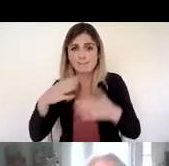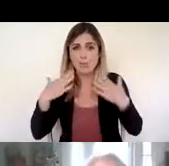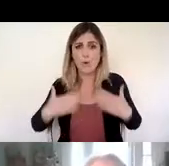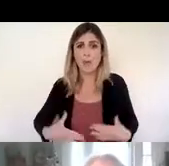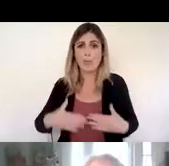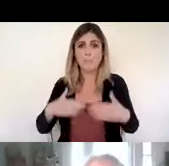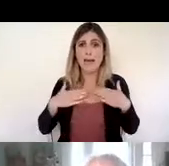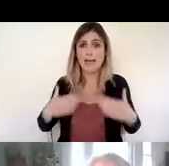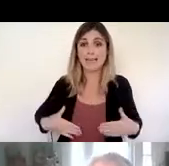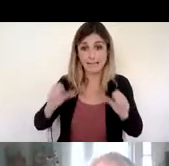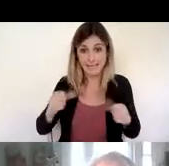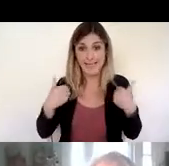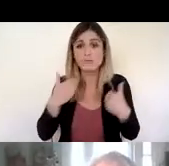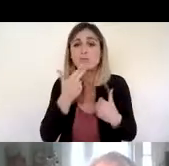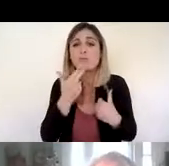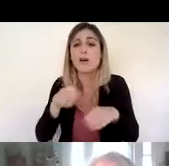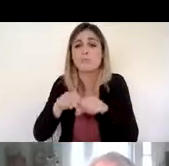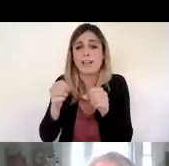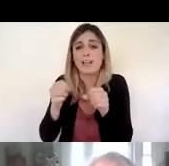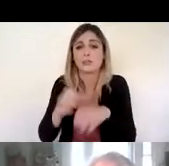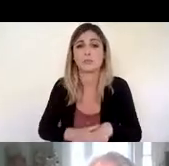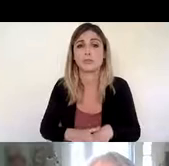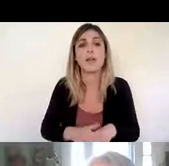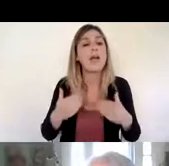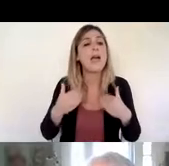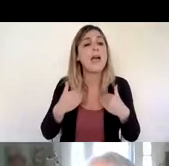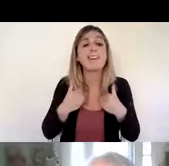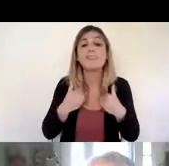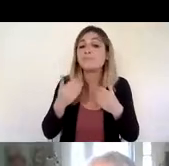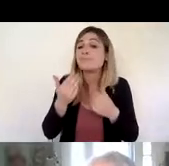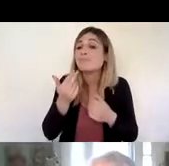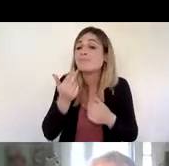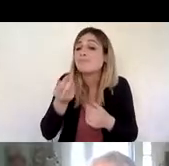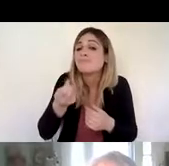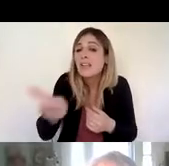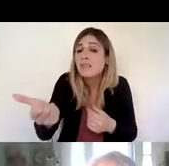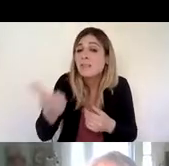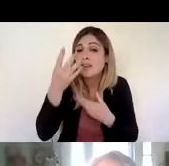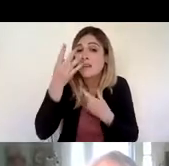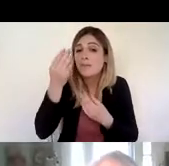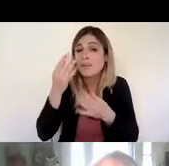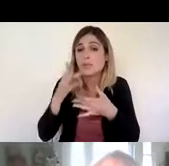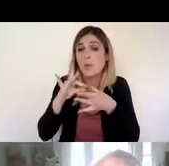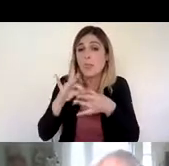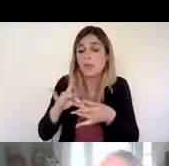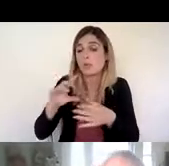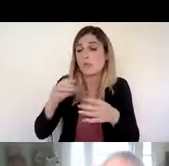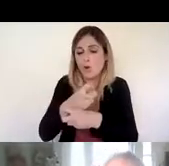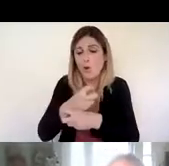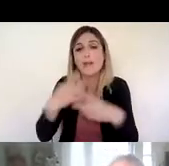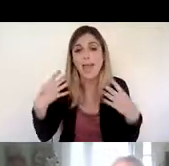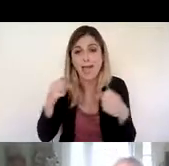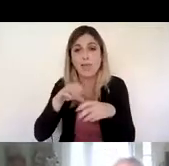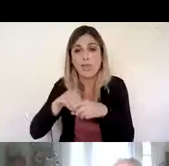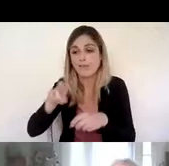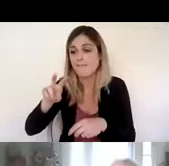We have very little information about bone health of vegans, and the studies are somewhat conflicting, so it's really hard to draw conclusions.